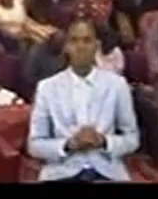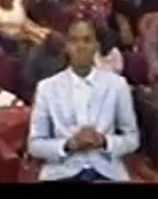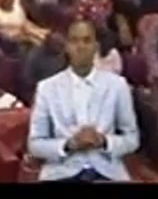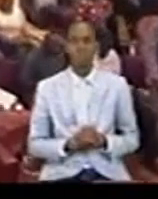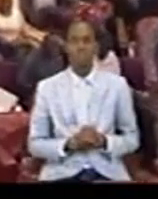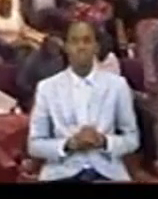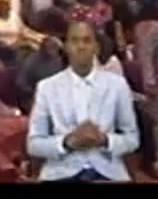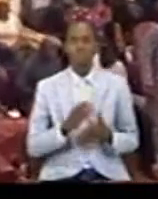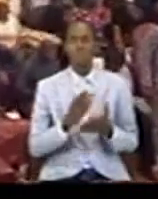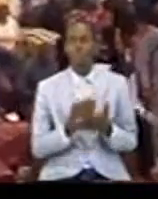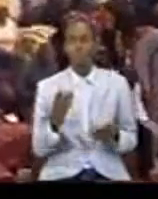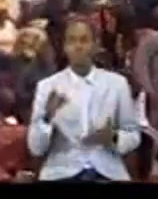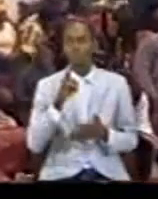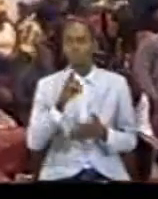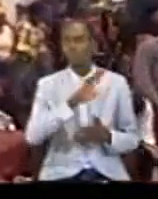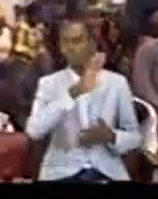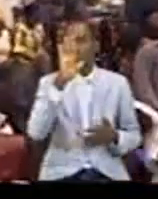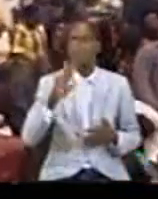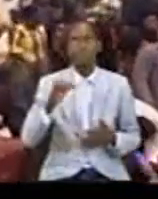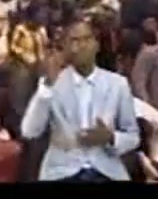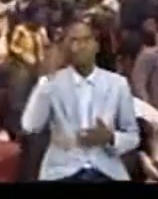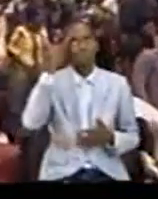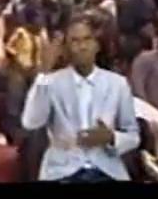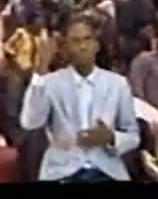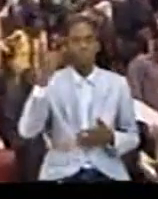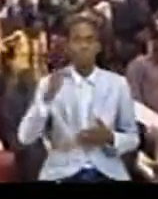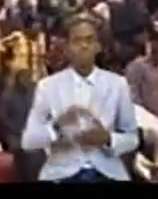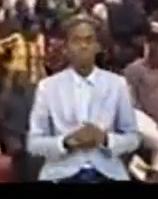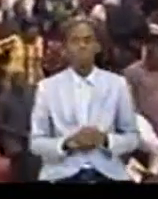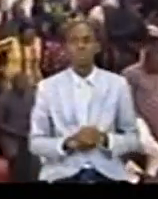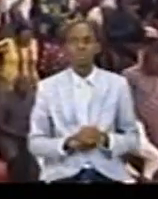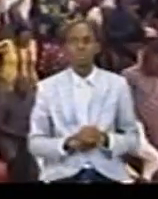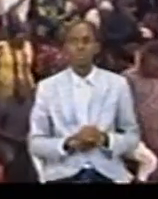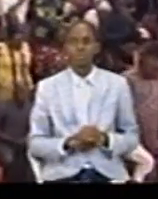Something you never imagined.